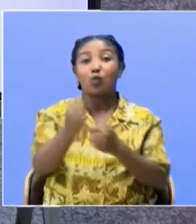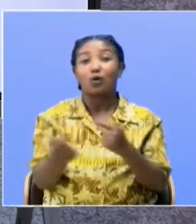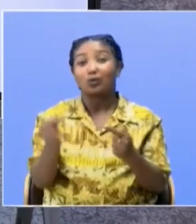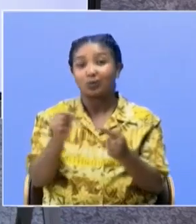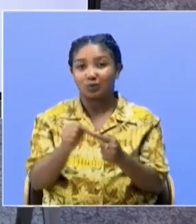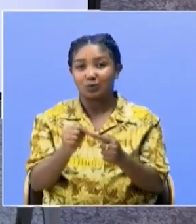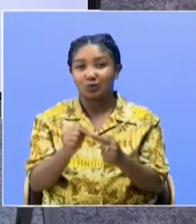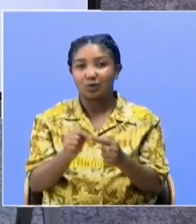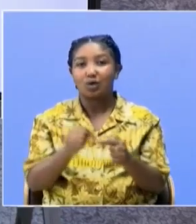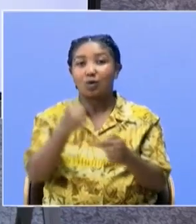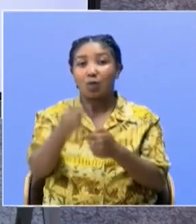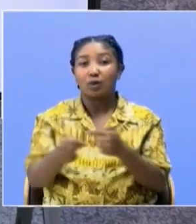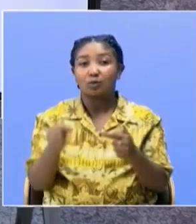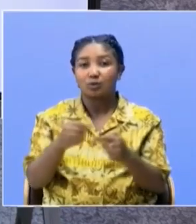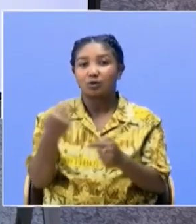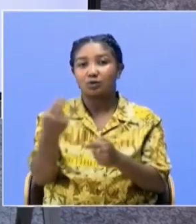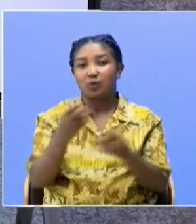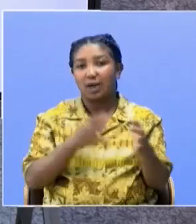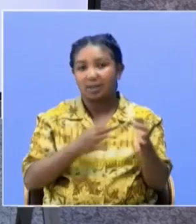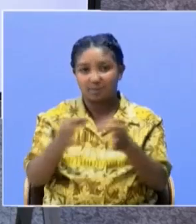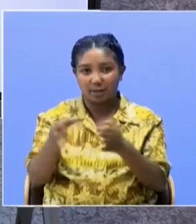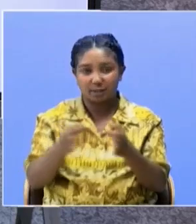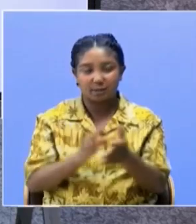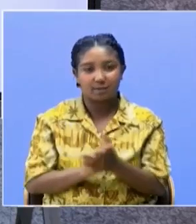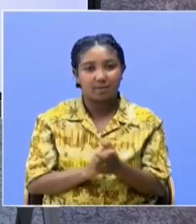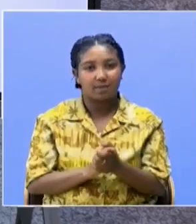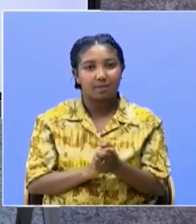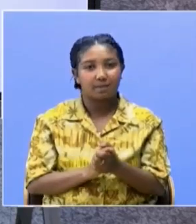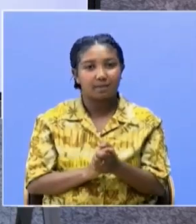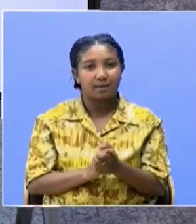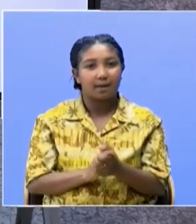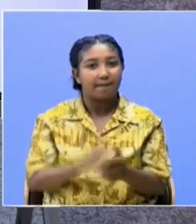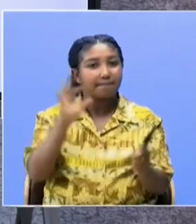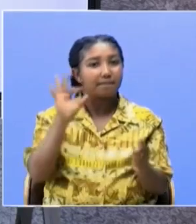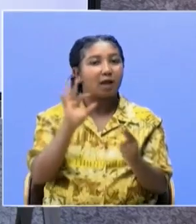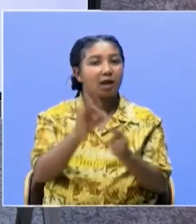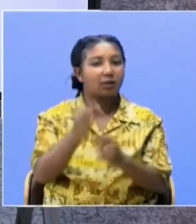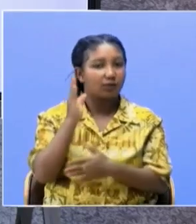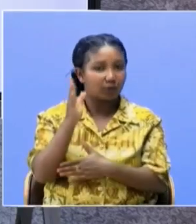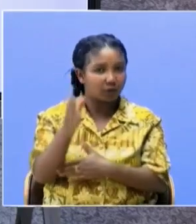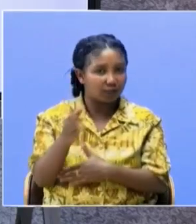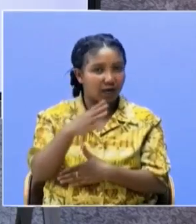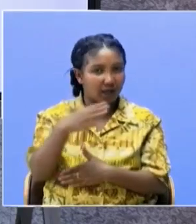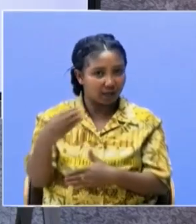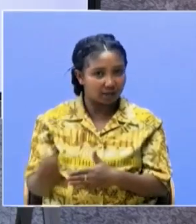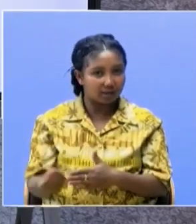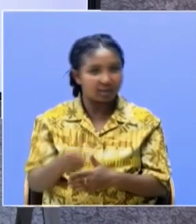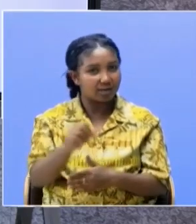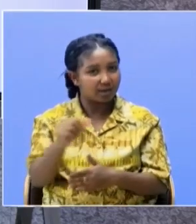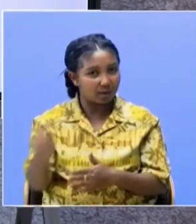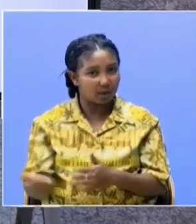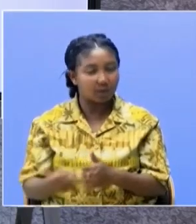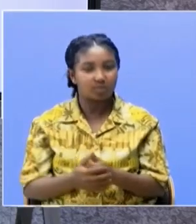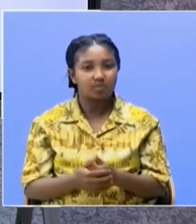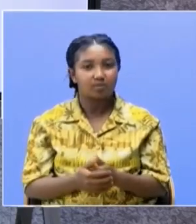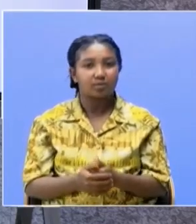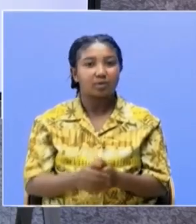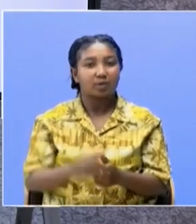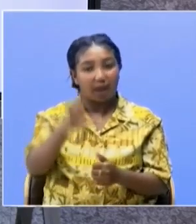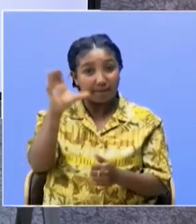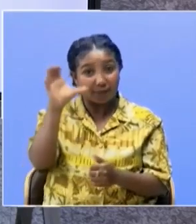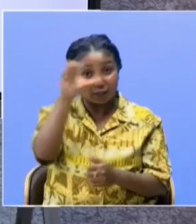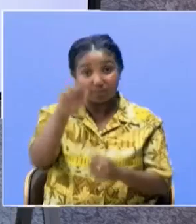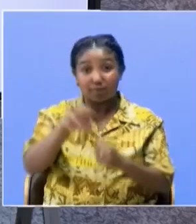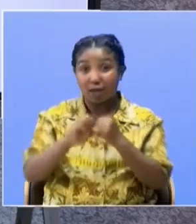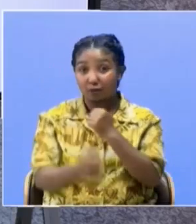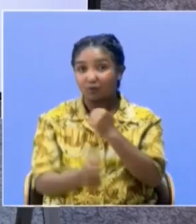to is used to express what? Yes, a planned future, and the other one, a prediction based